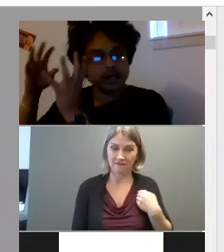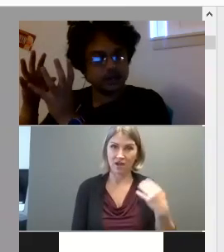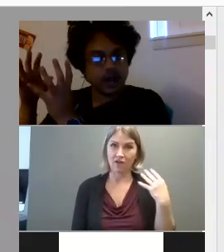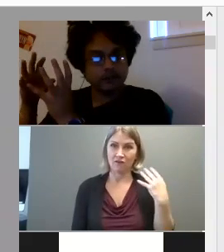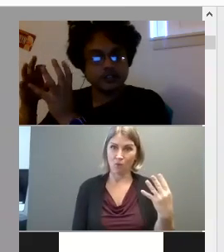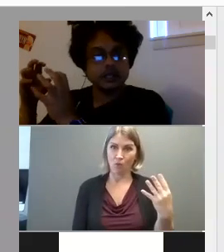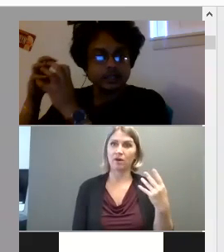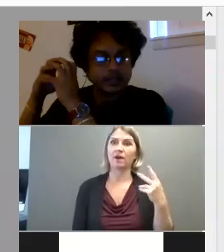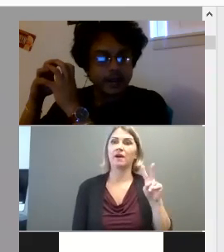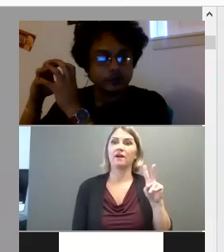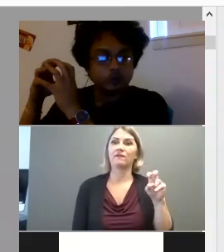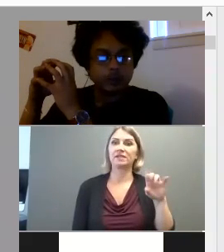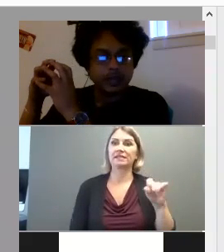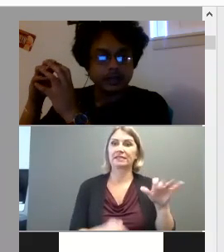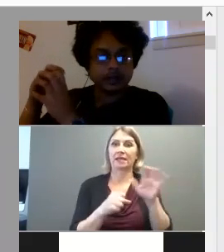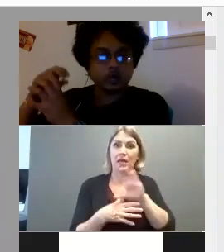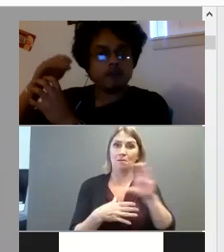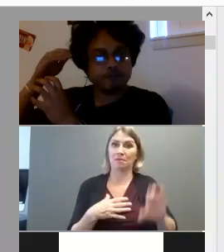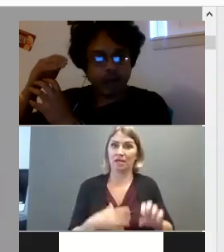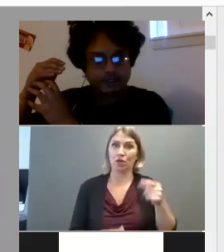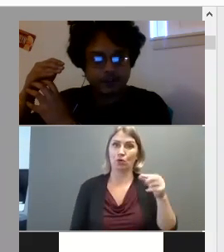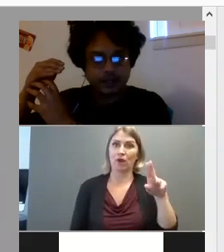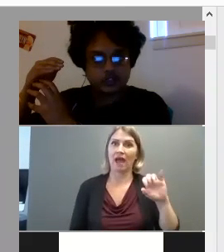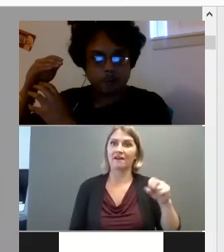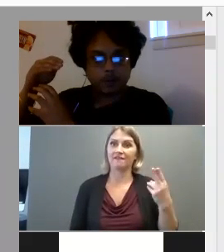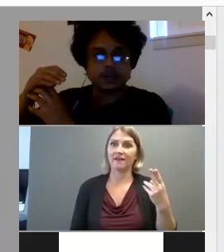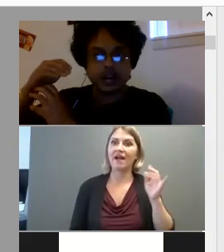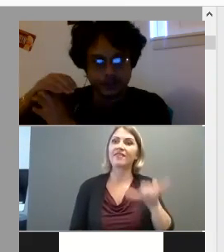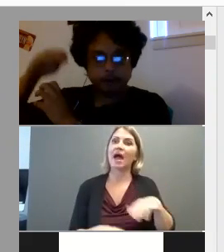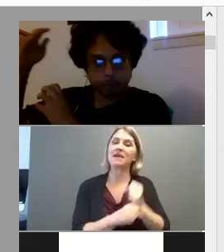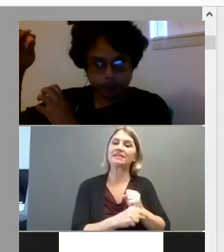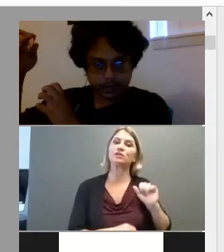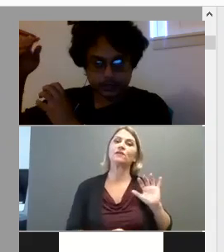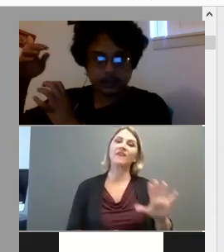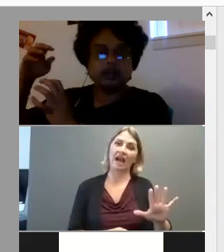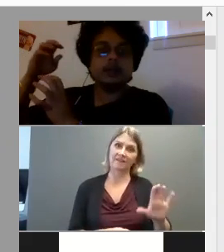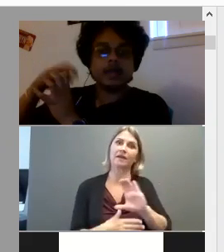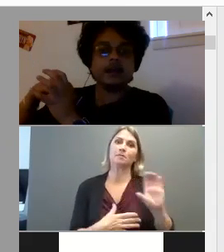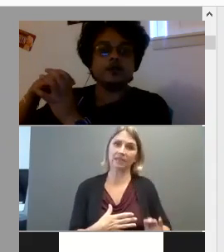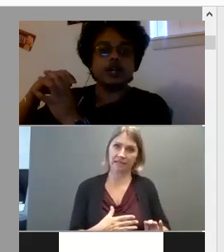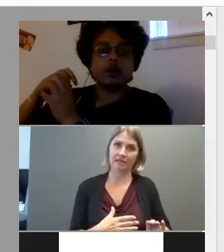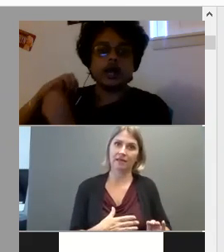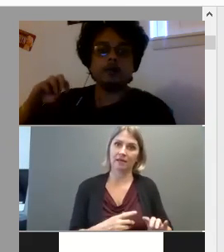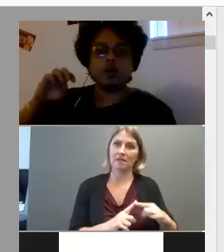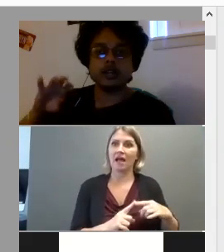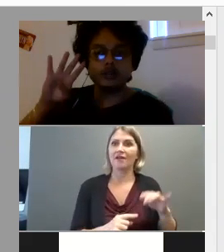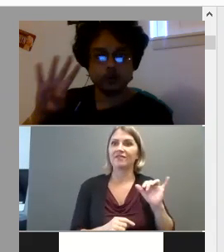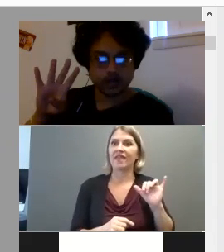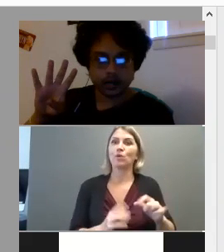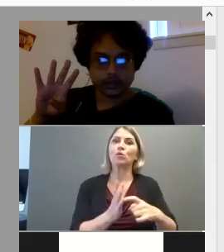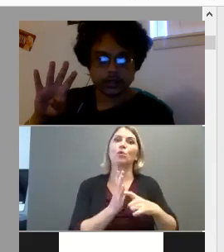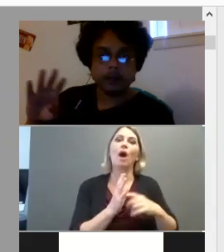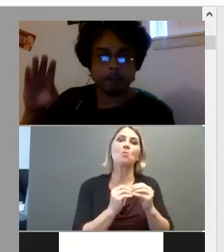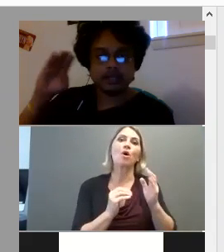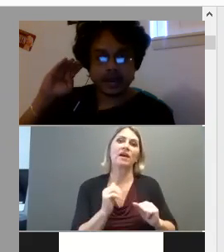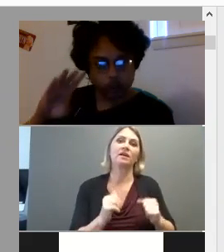vertex complete graphs, that would make it into a five vertex complete graph and plus, that would require more than